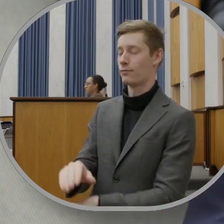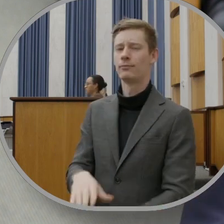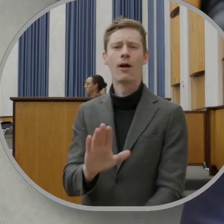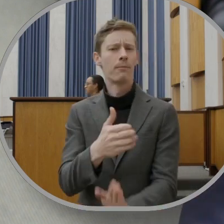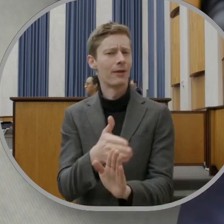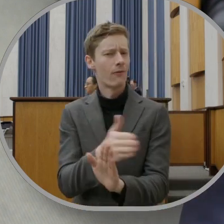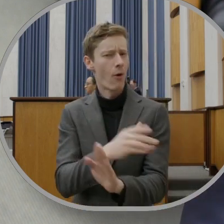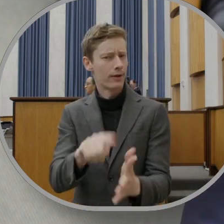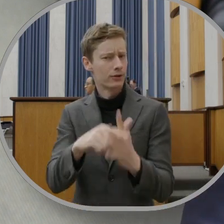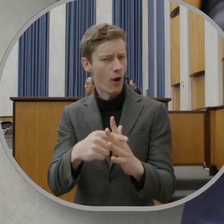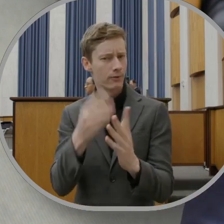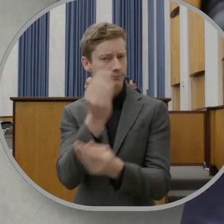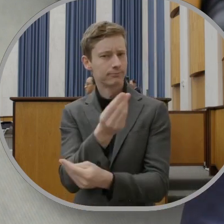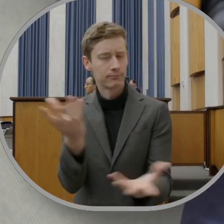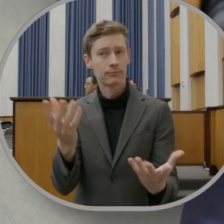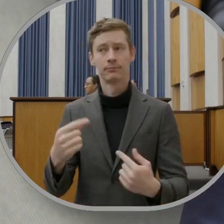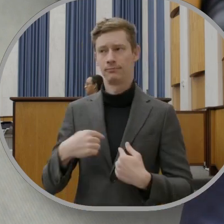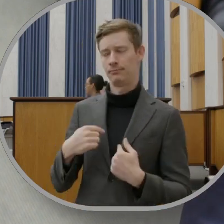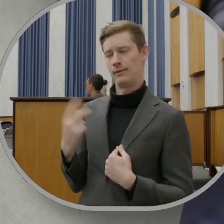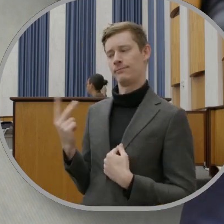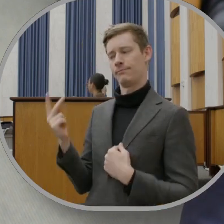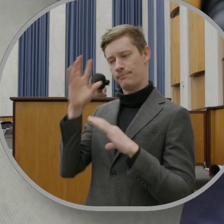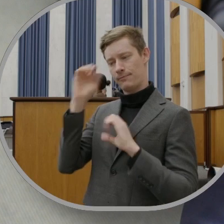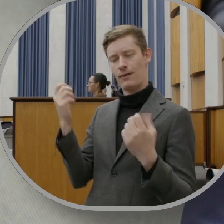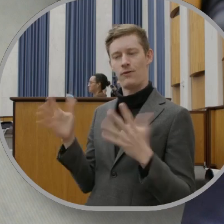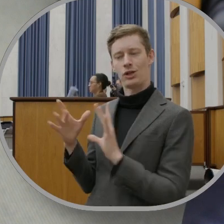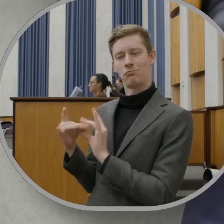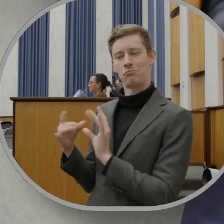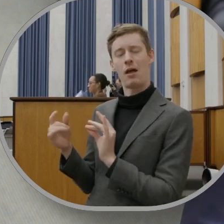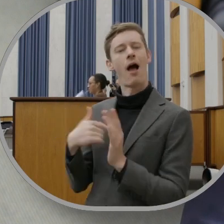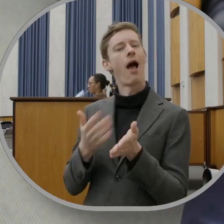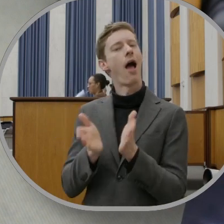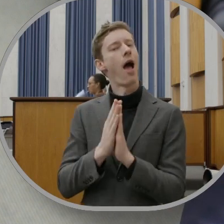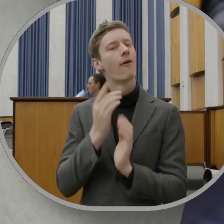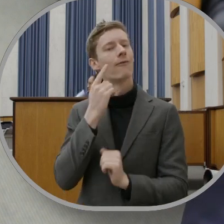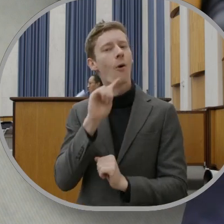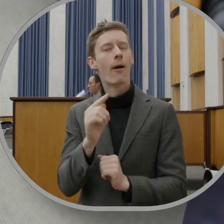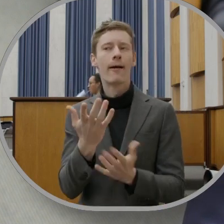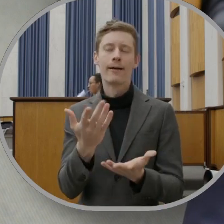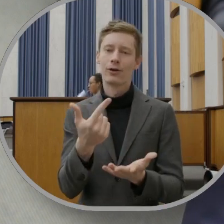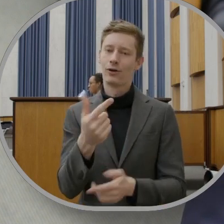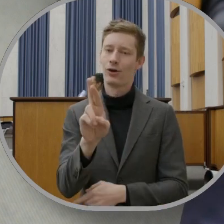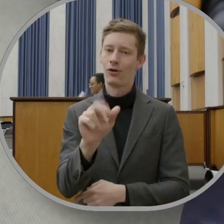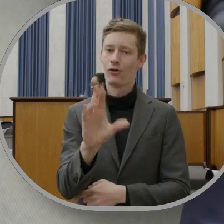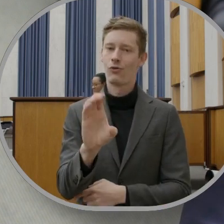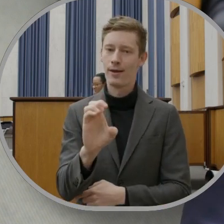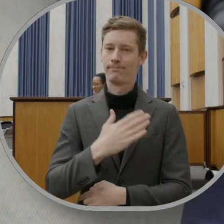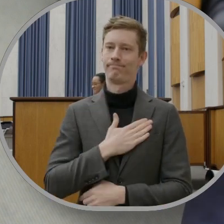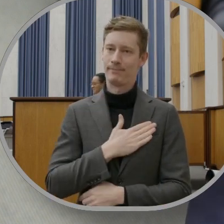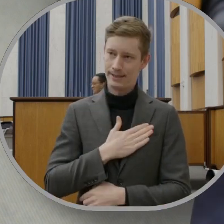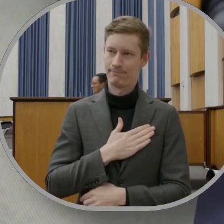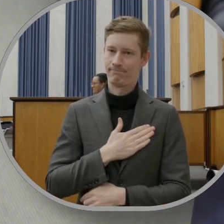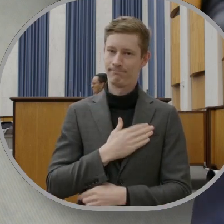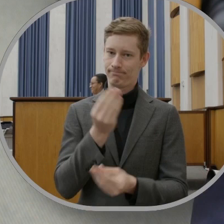begin, and President Nye already touched on this as well, I'm going to ask for a little grace as I